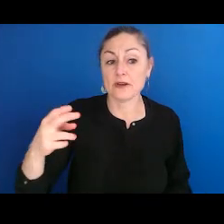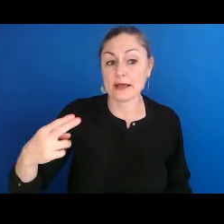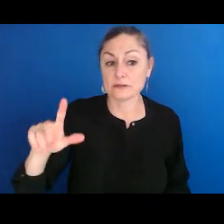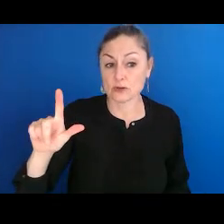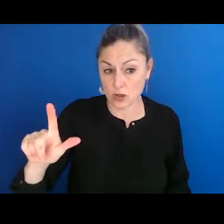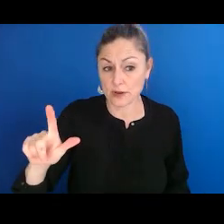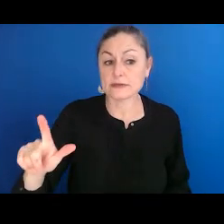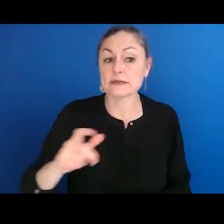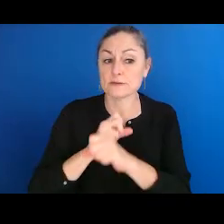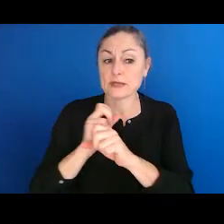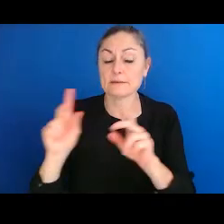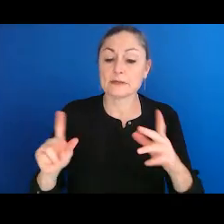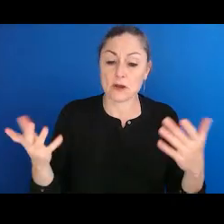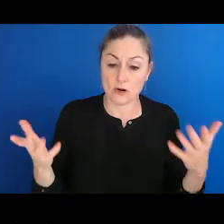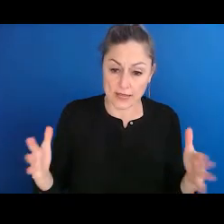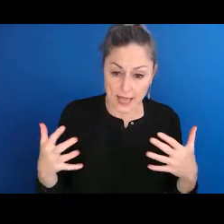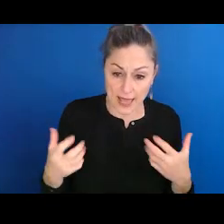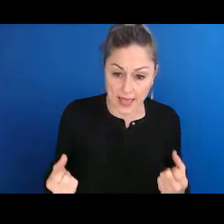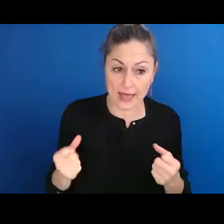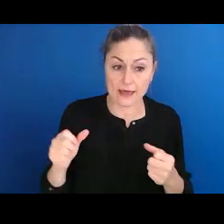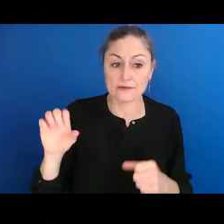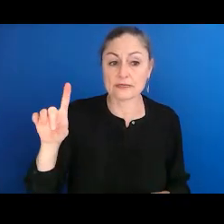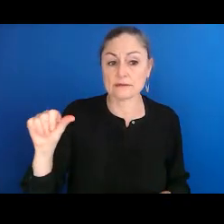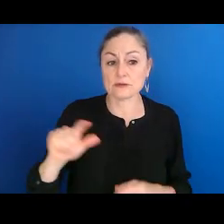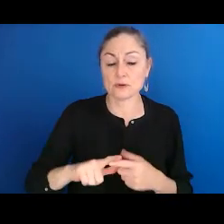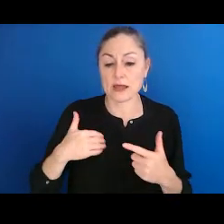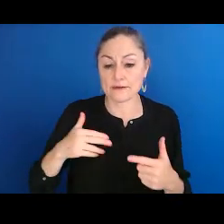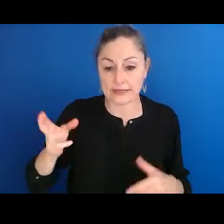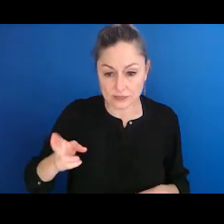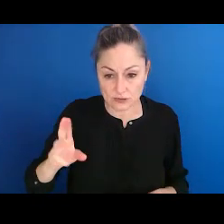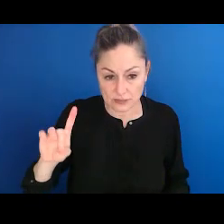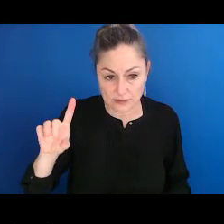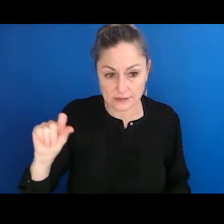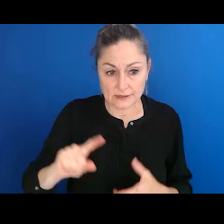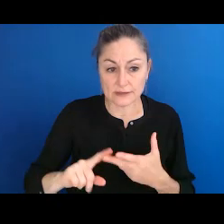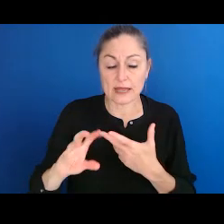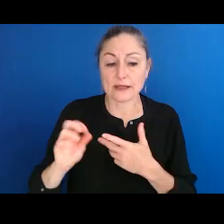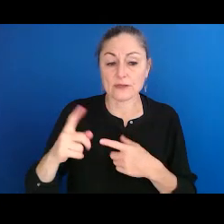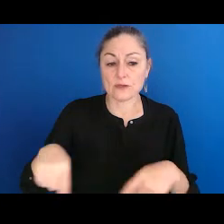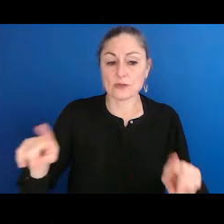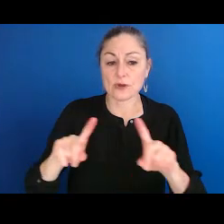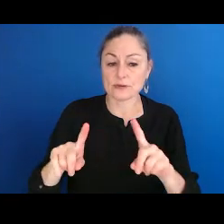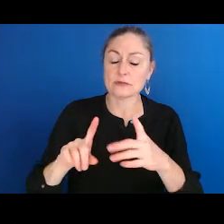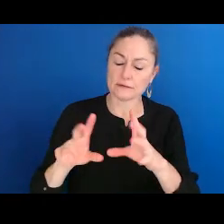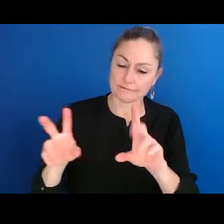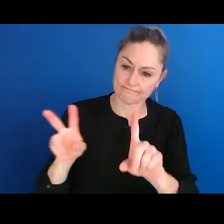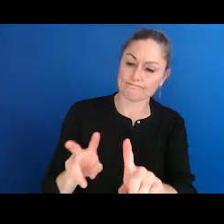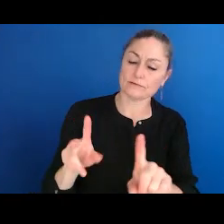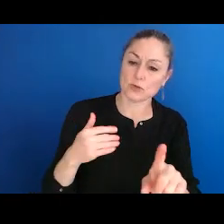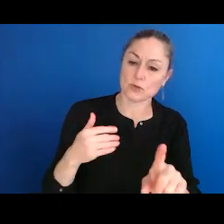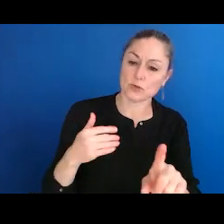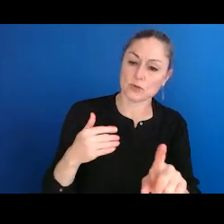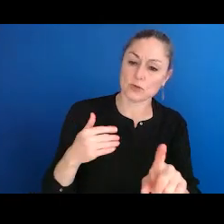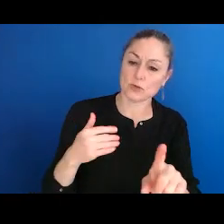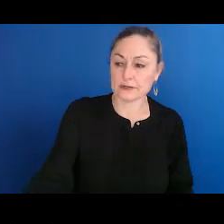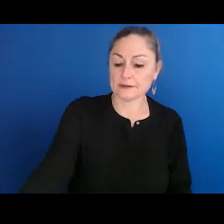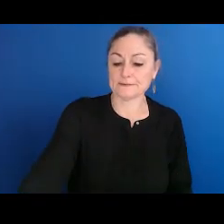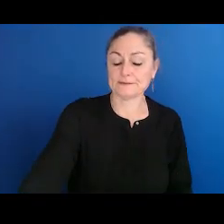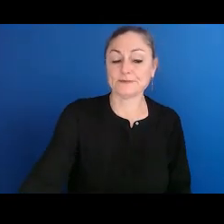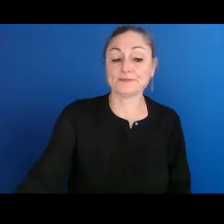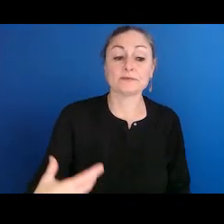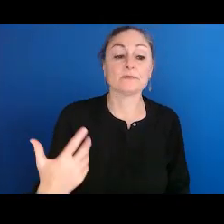have a disability, those who have a history of a disability, as well as those who are regarded as having a disability.